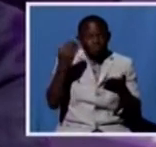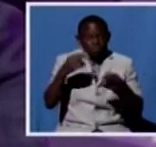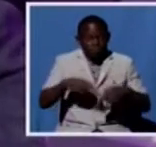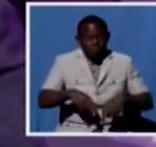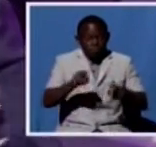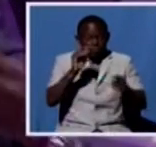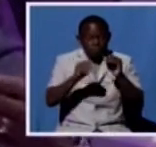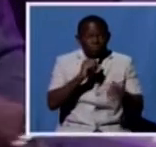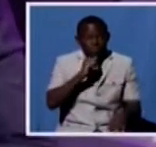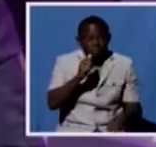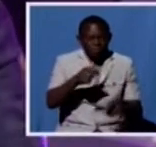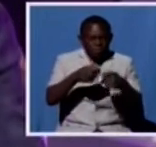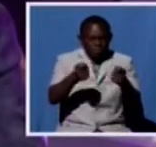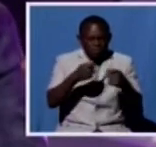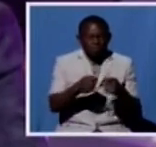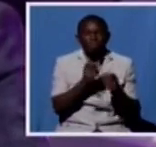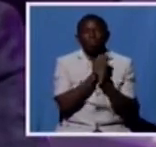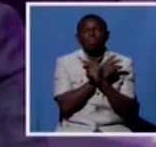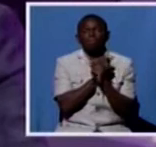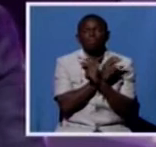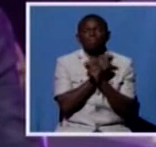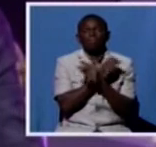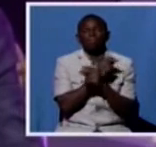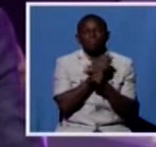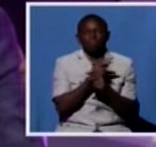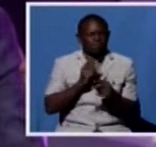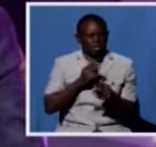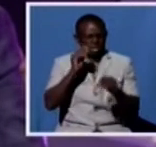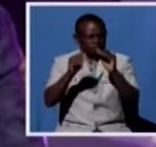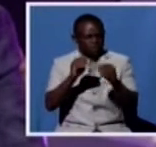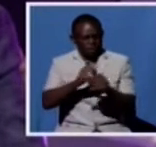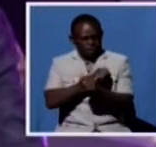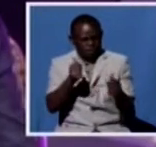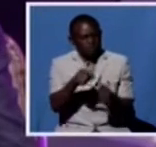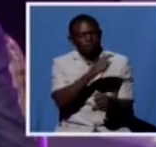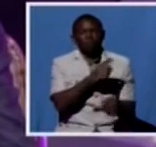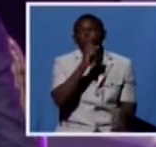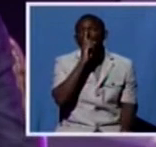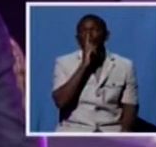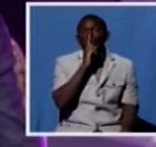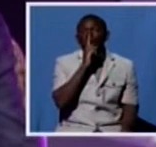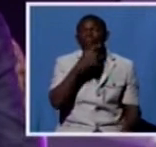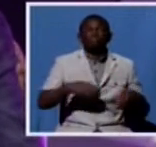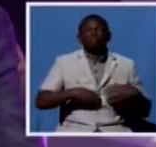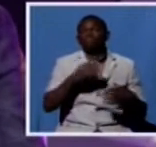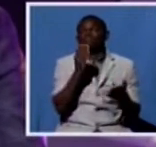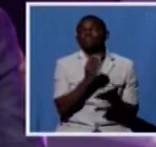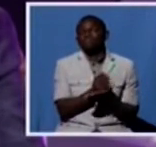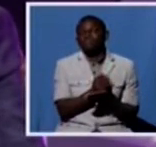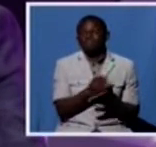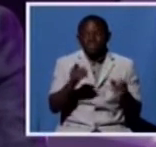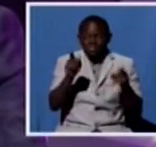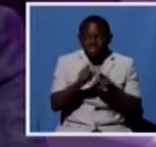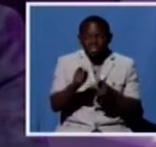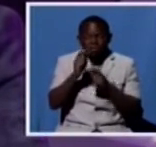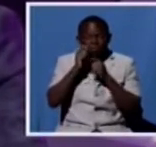and this is a road. There are complaints on Kafiwa Mazabuka. When we finish it, obviously the complaints will go. We have